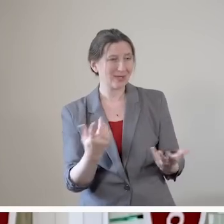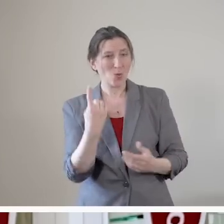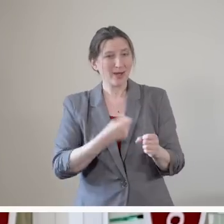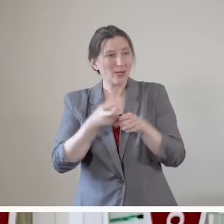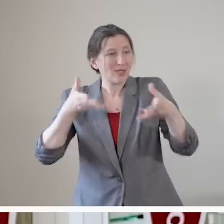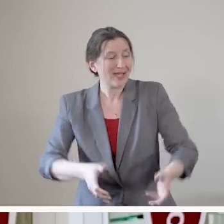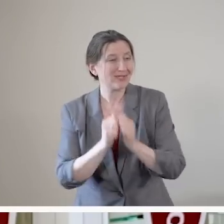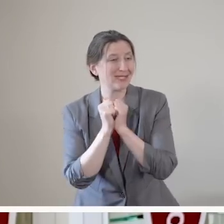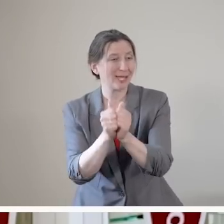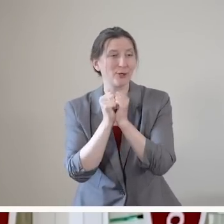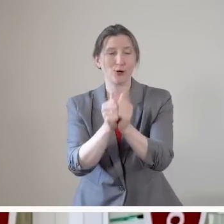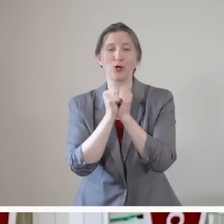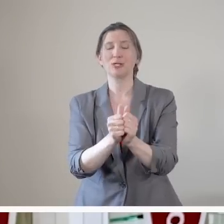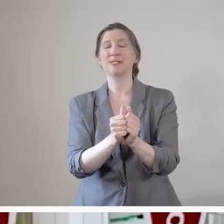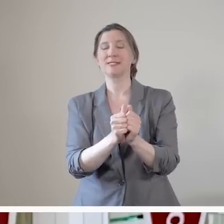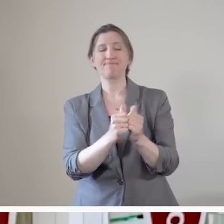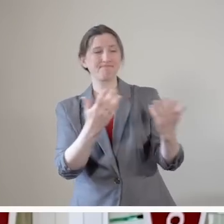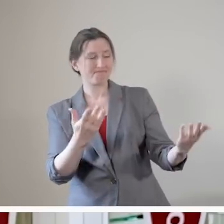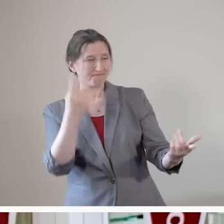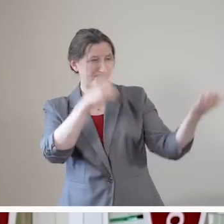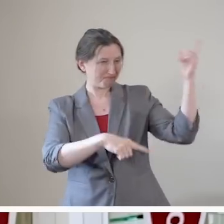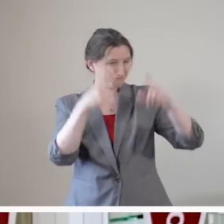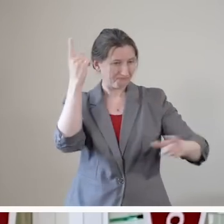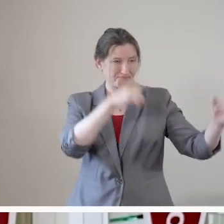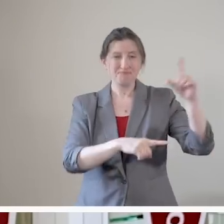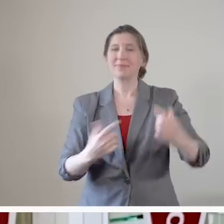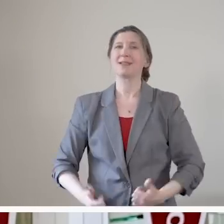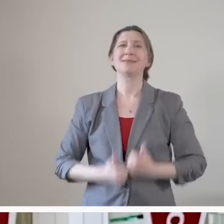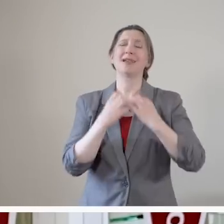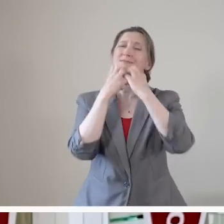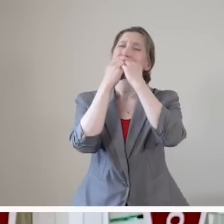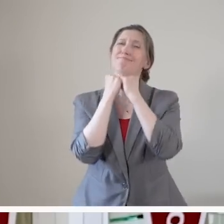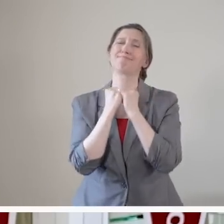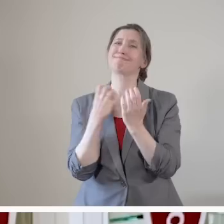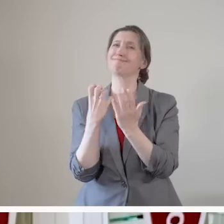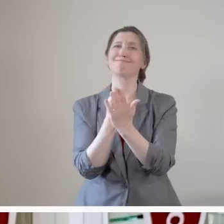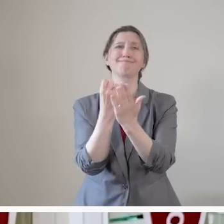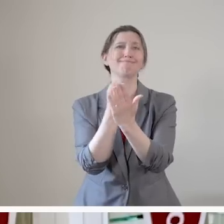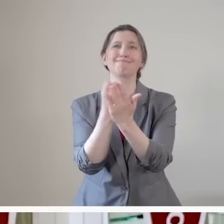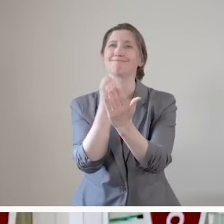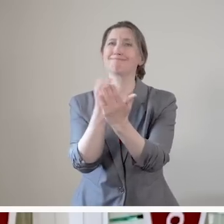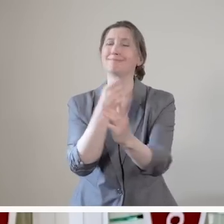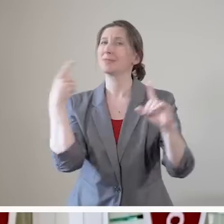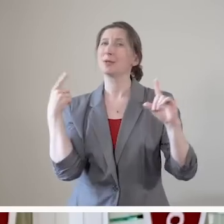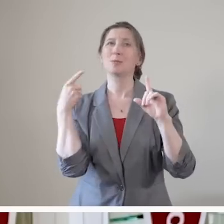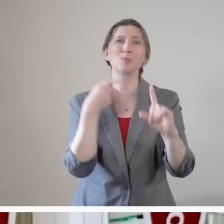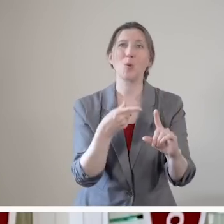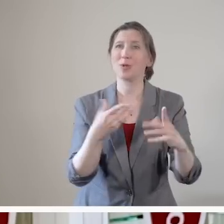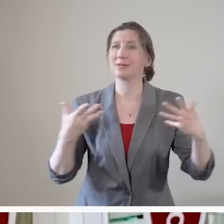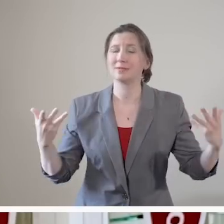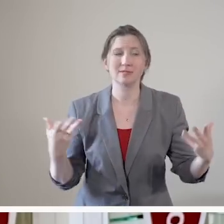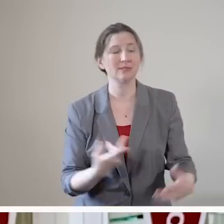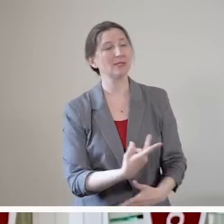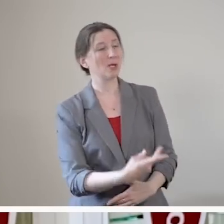story. It's a powerful story for anyone facing the loss of a loved one. The story, the point of